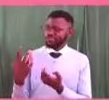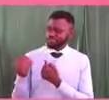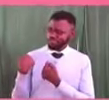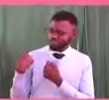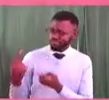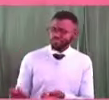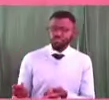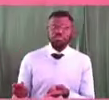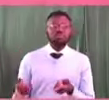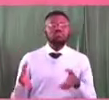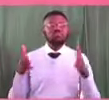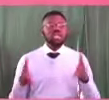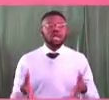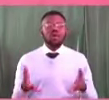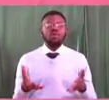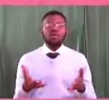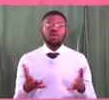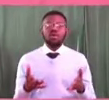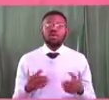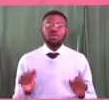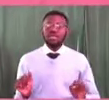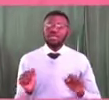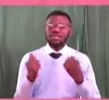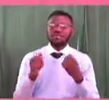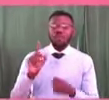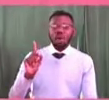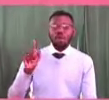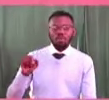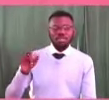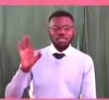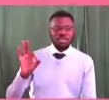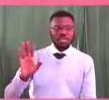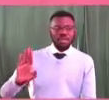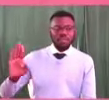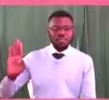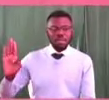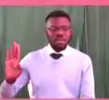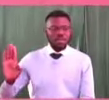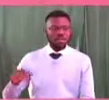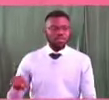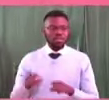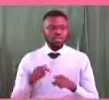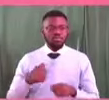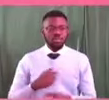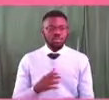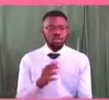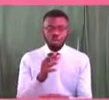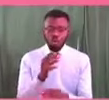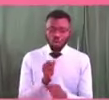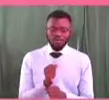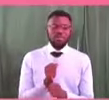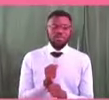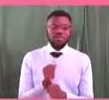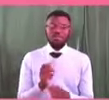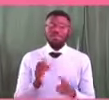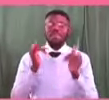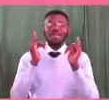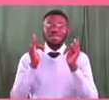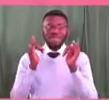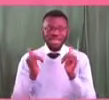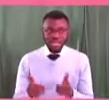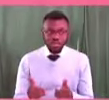we have managed a saving of 1.3 billion. I am confident that with the new rates,